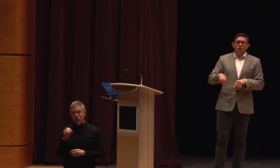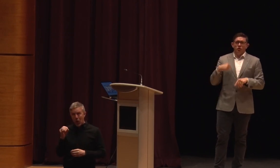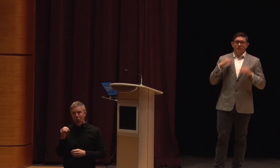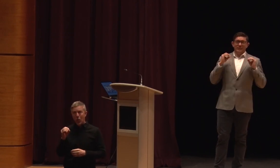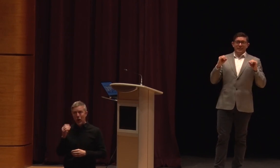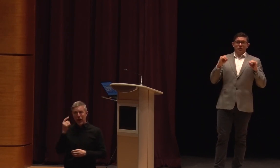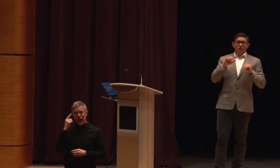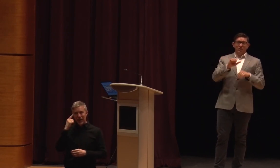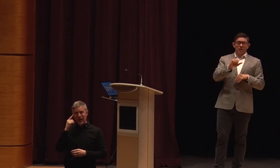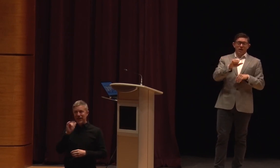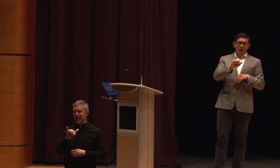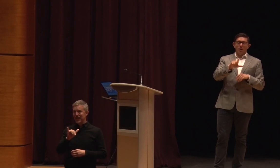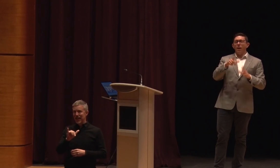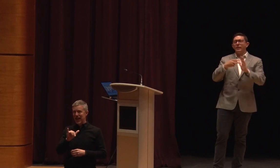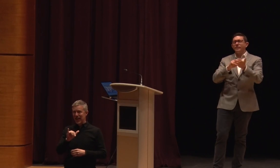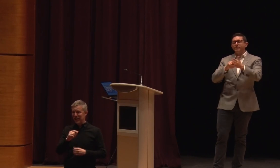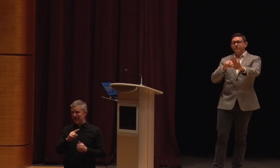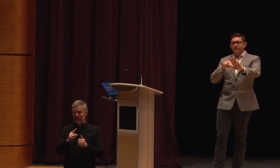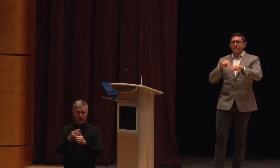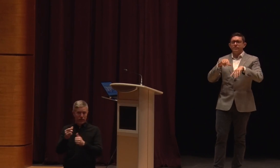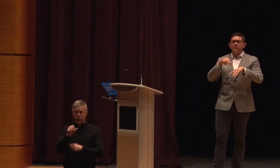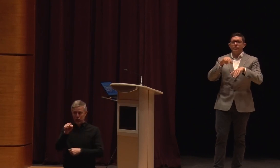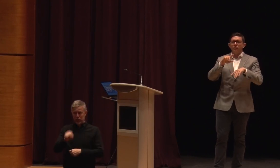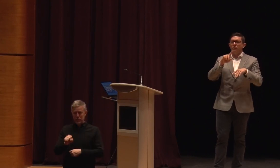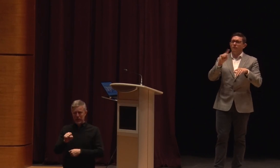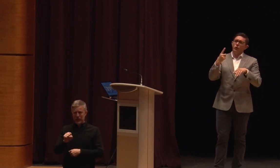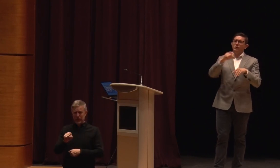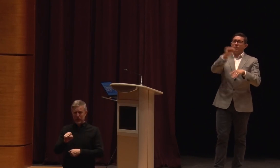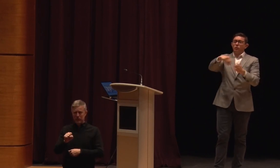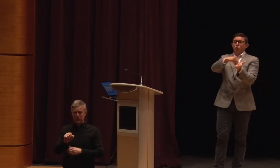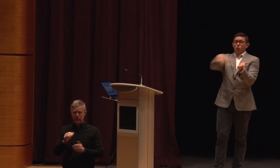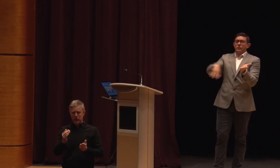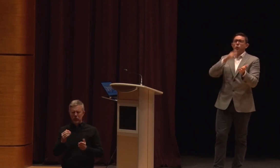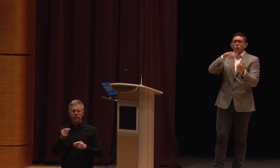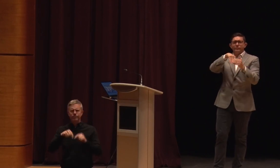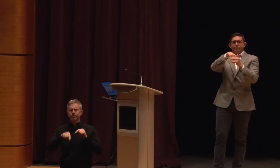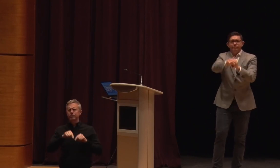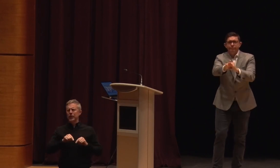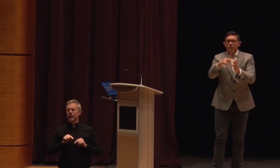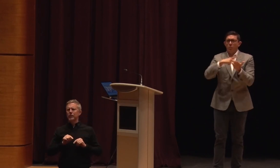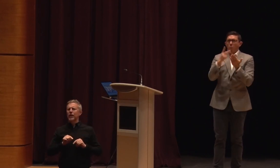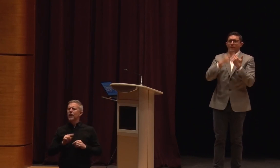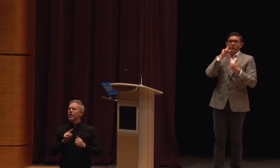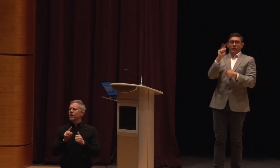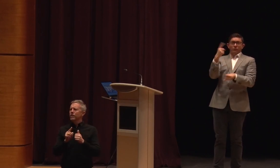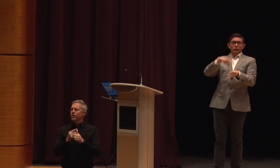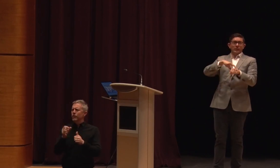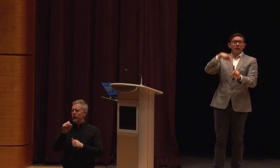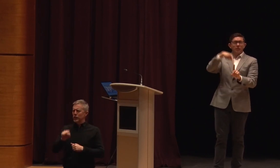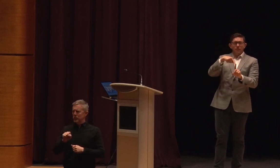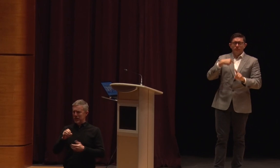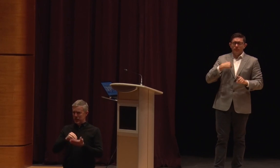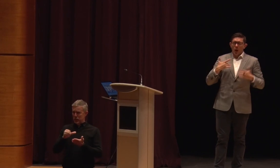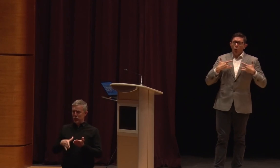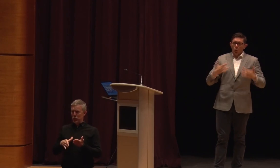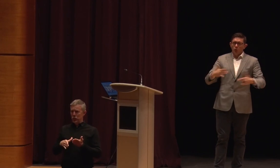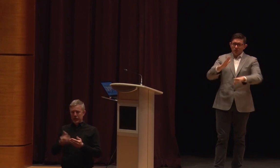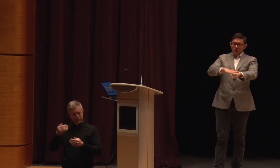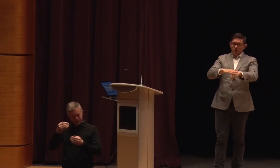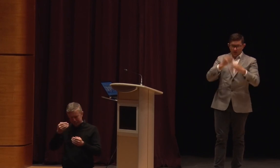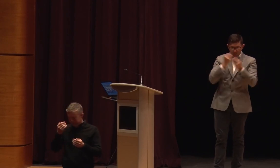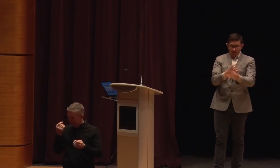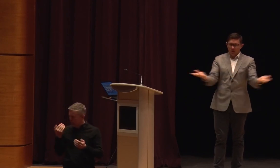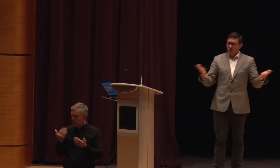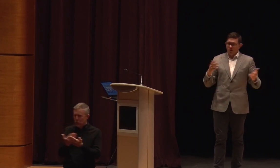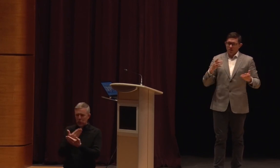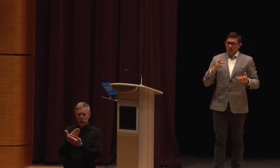that's typically the first semester when we're, I'm sorry, let me go back. The first semester student who just comes right into the program and it's their first